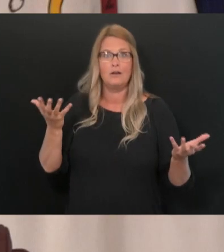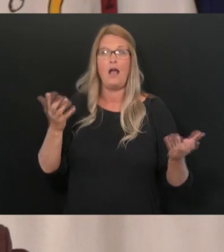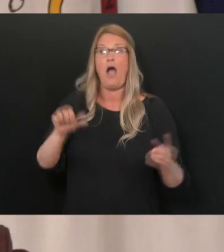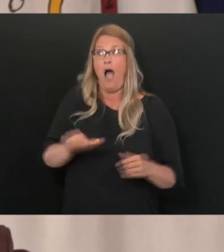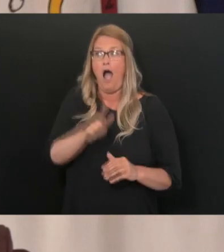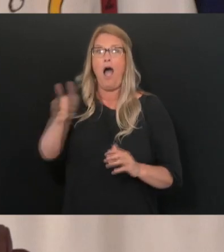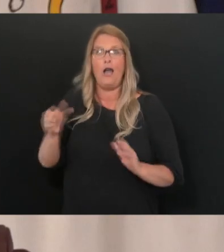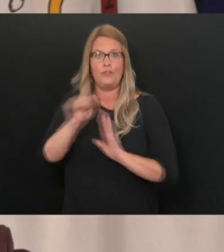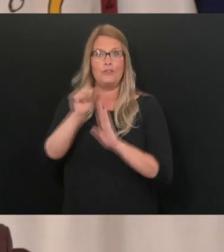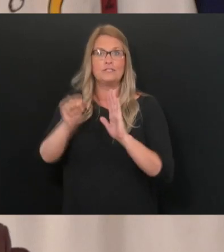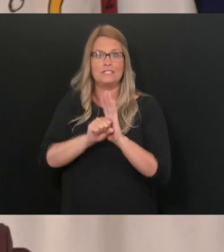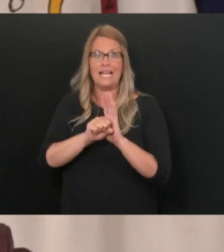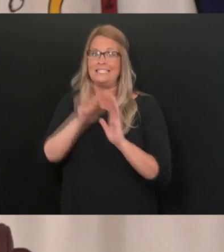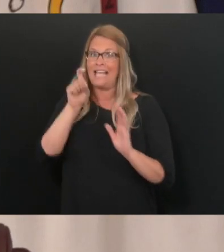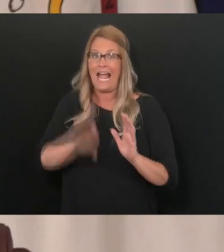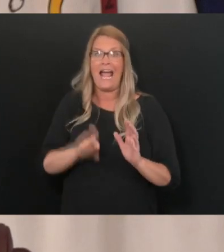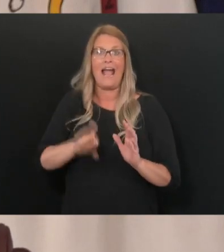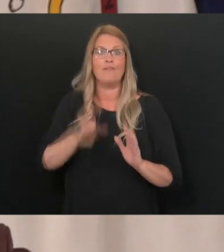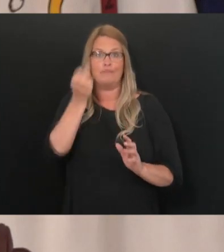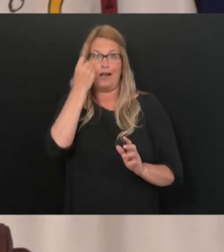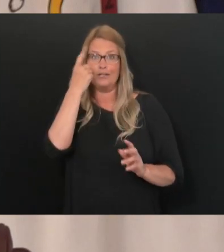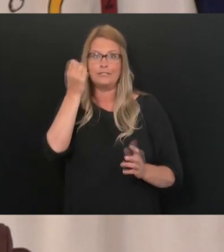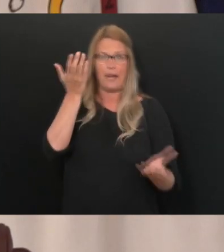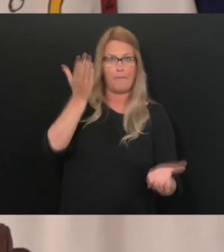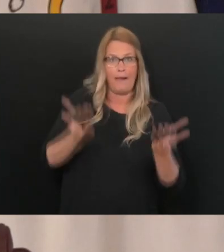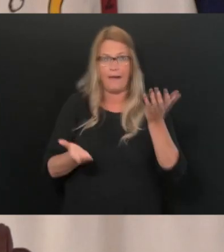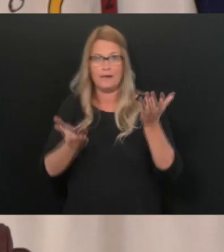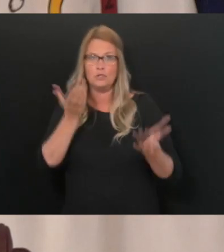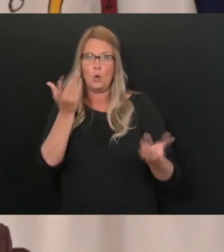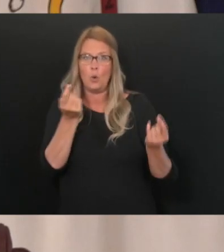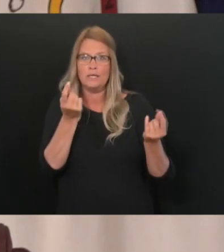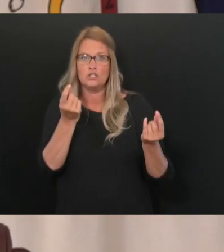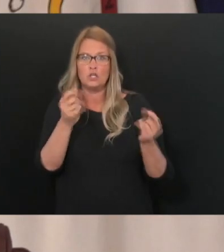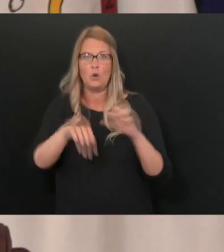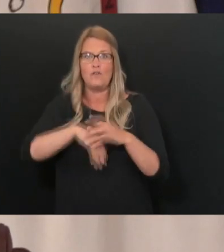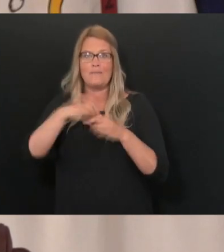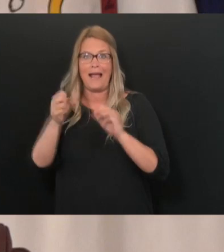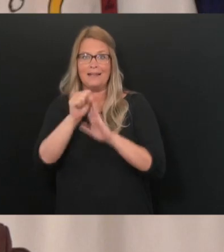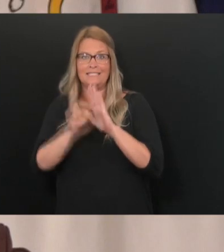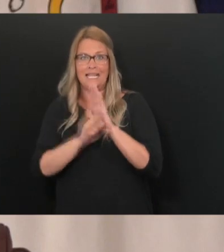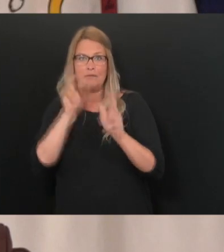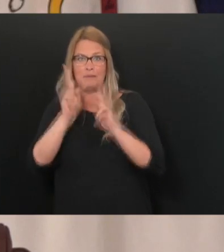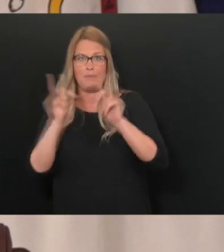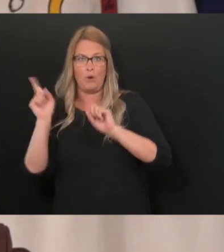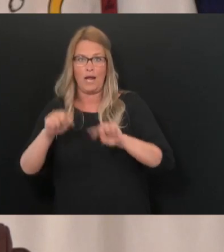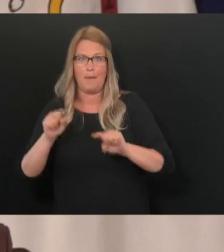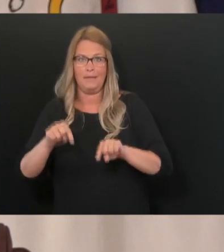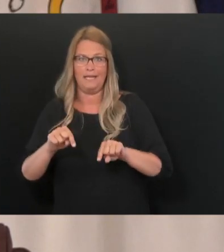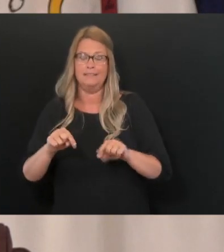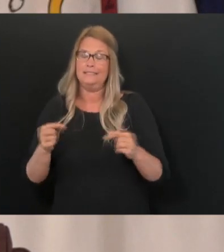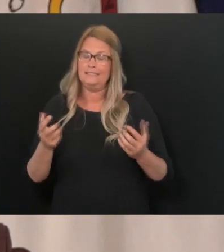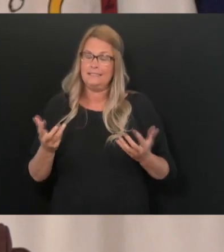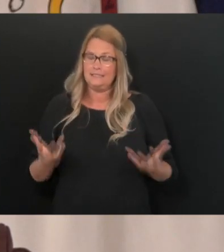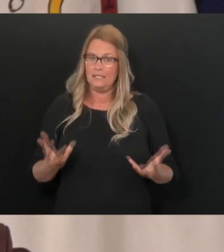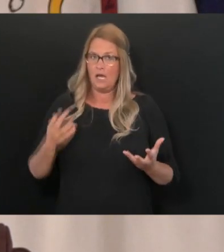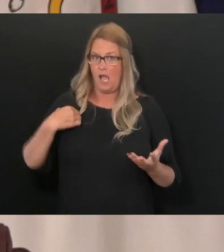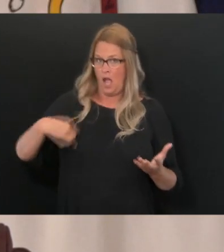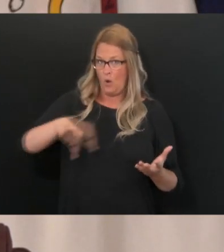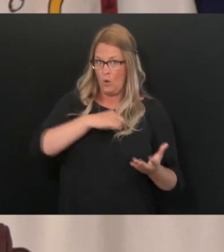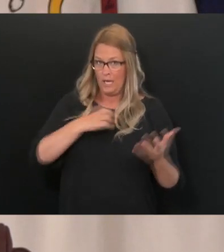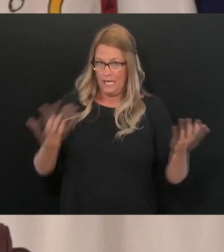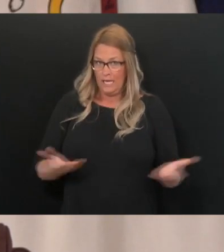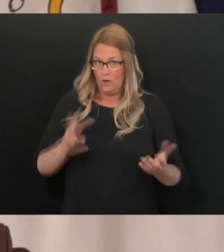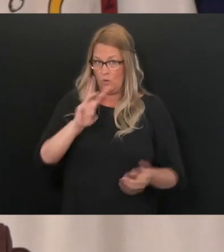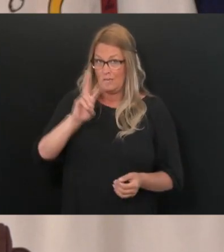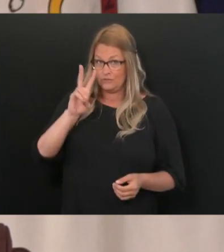to, deal with the balancing act of what to do. I think what we have got to do is realize